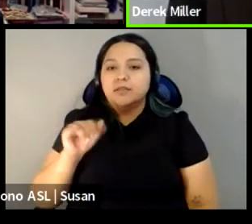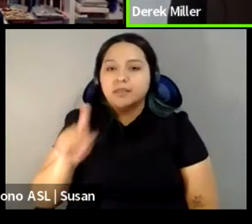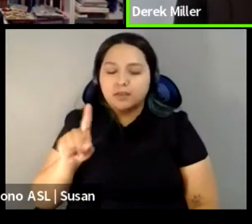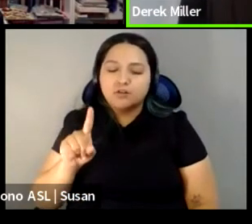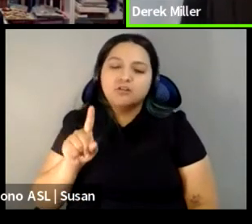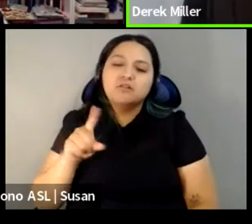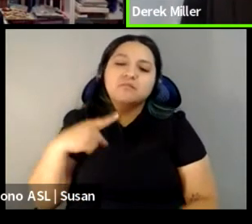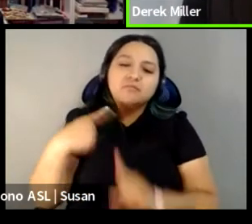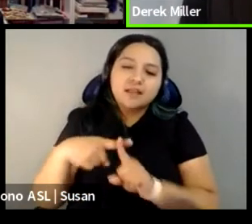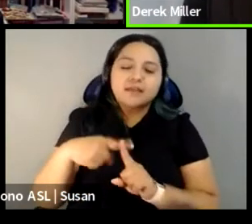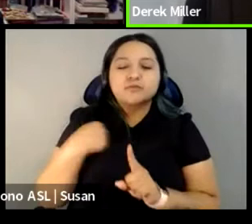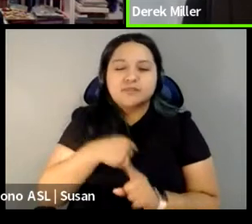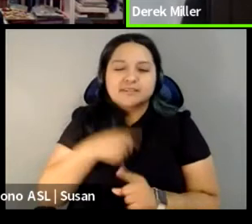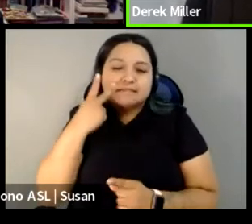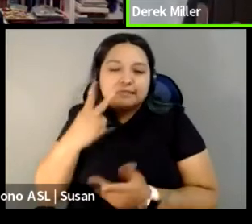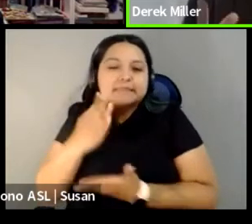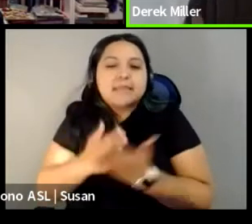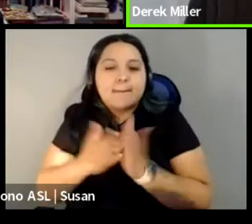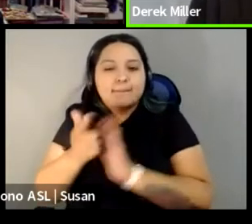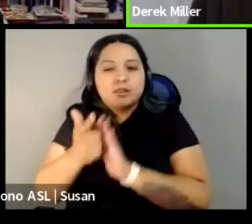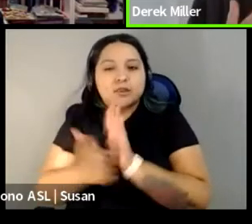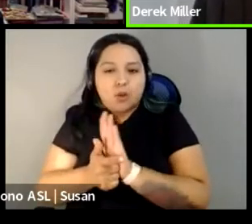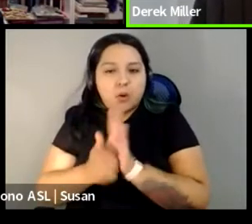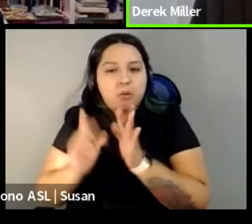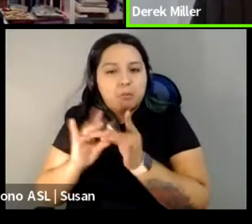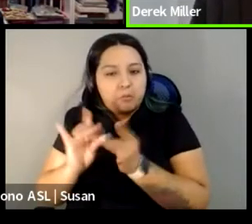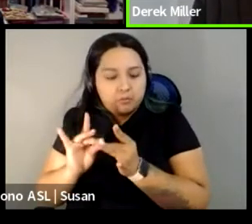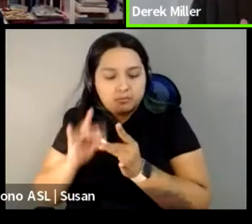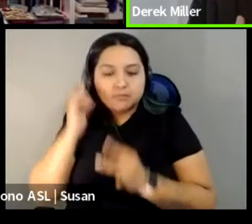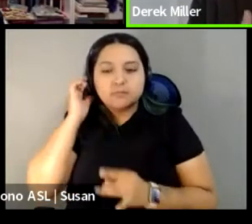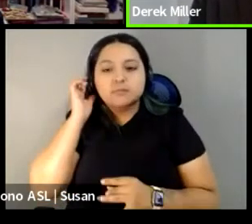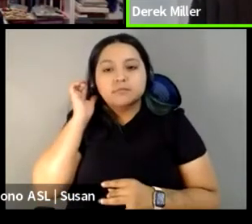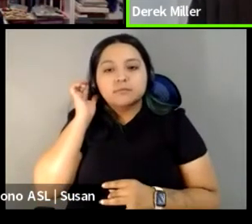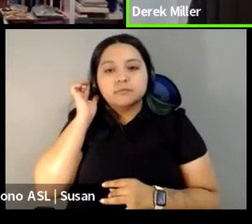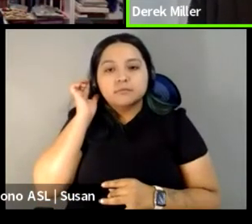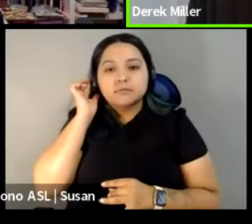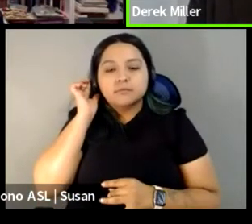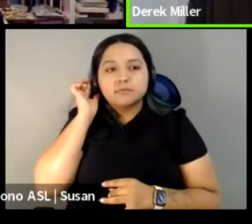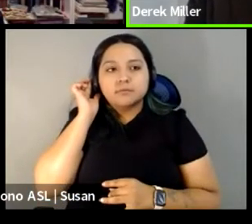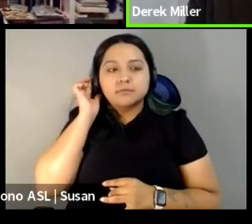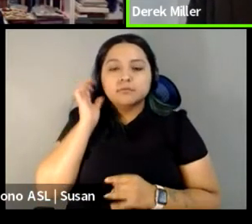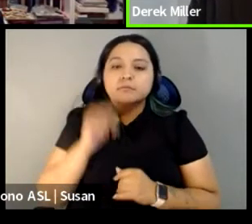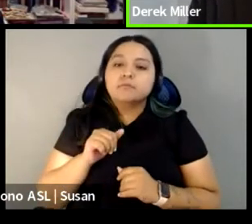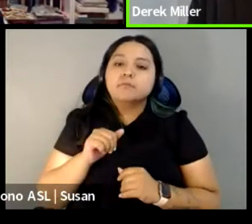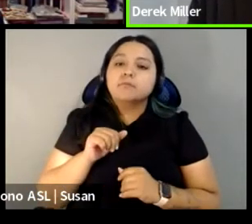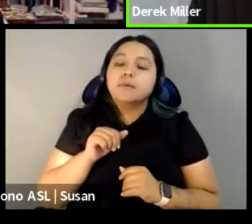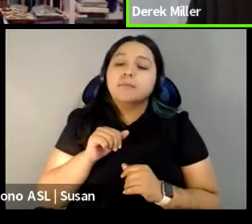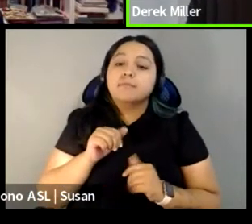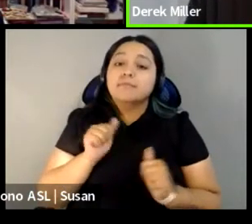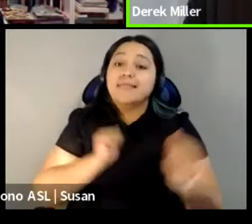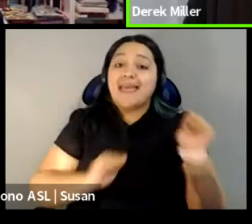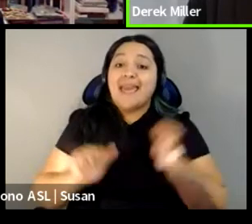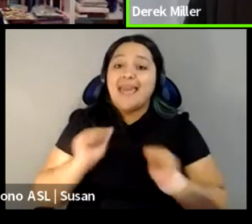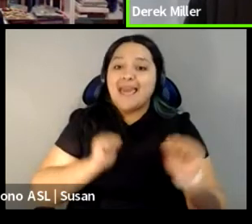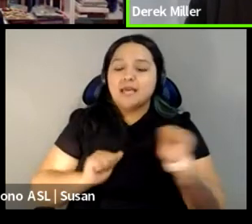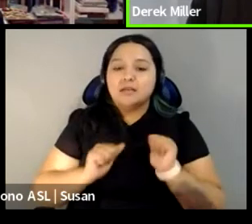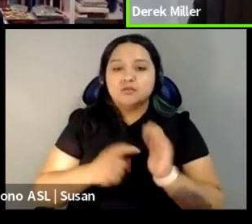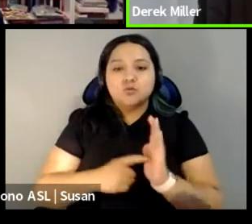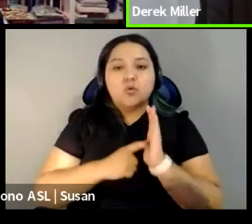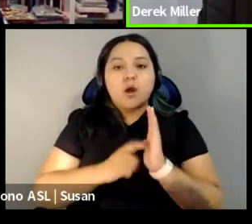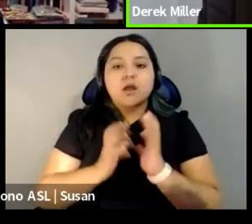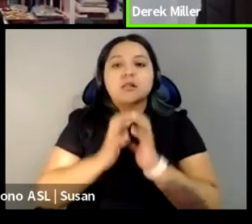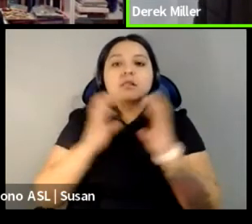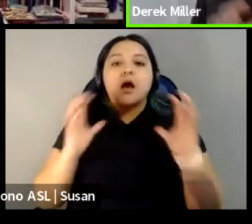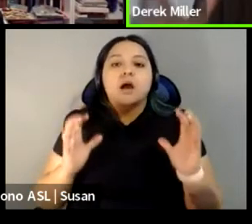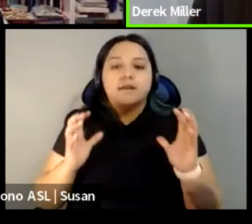number of lawyers. Plays, as Brent notices from the get-go, require a huge amount of mediation to go from